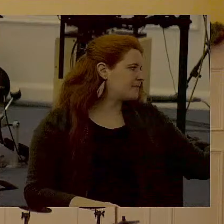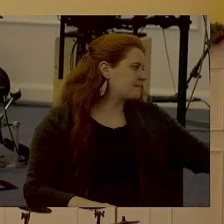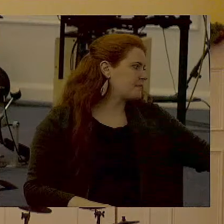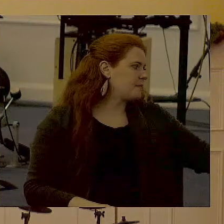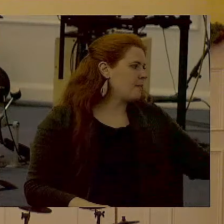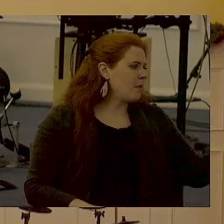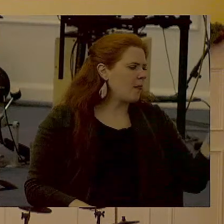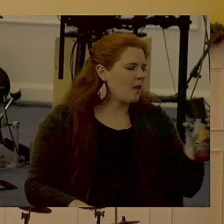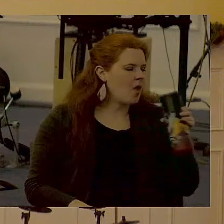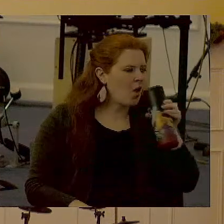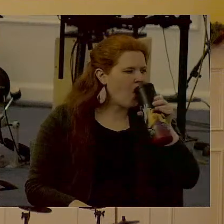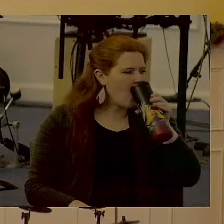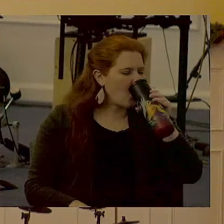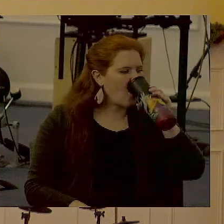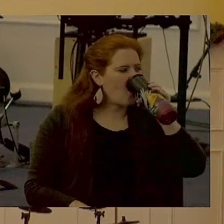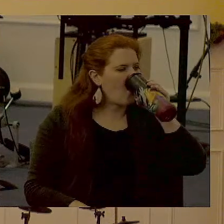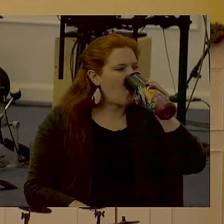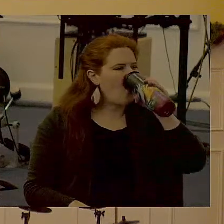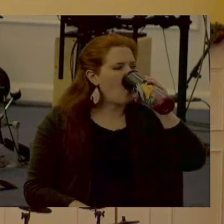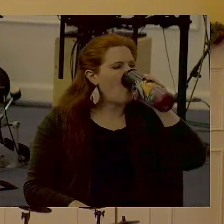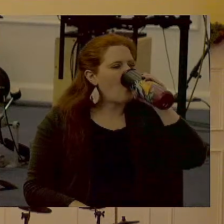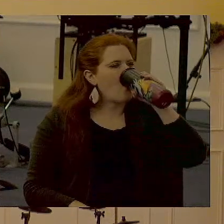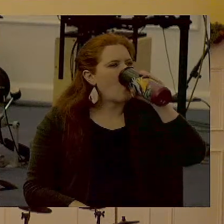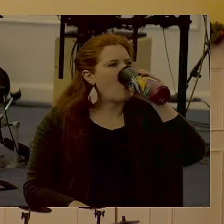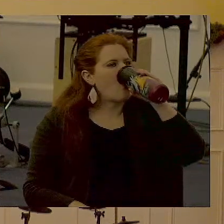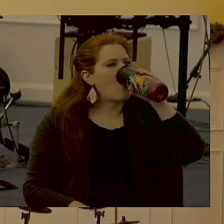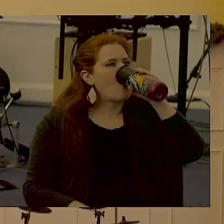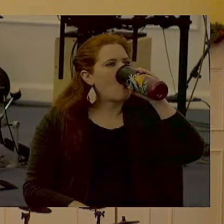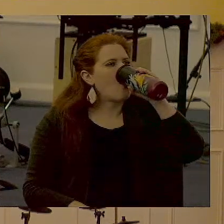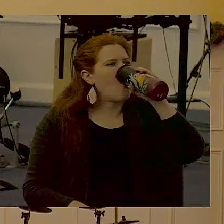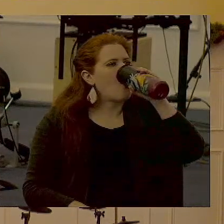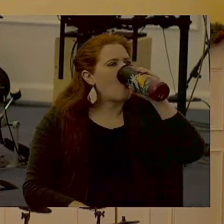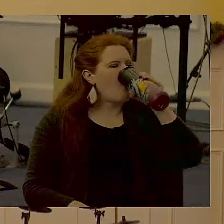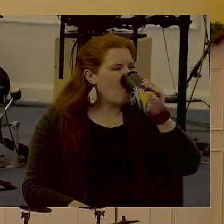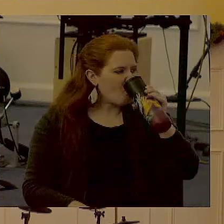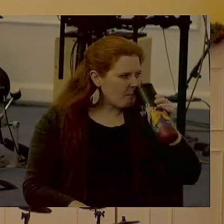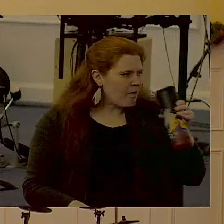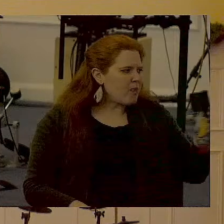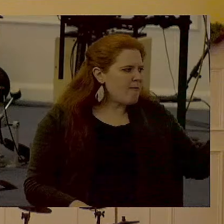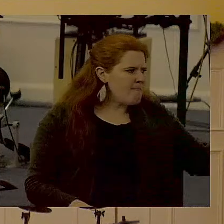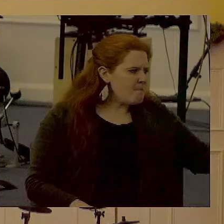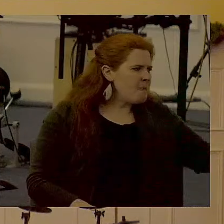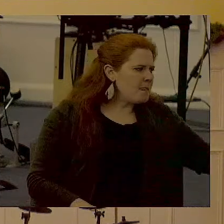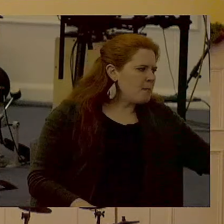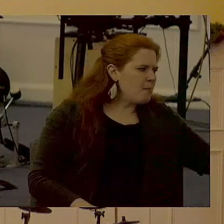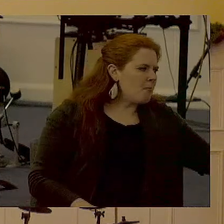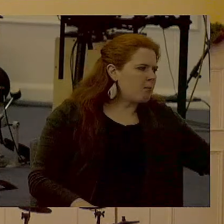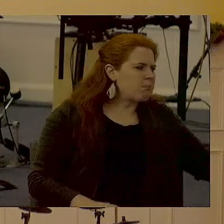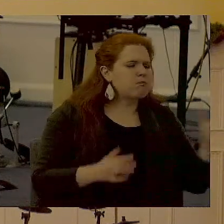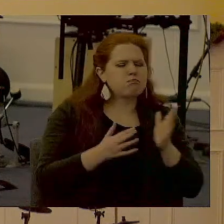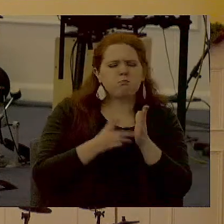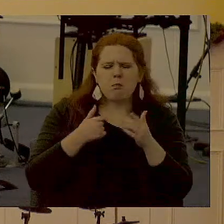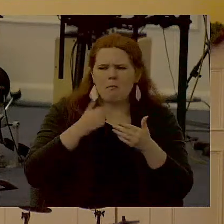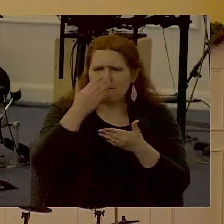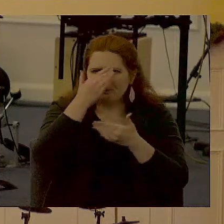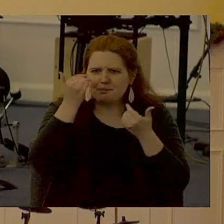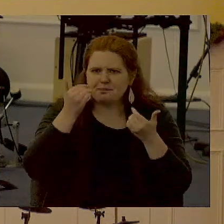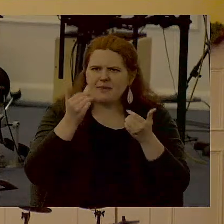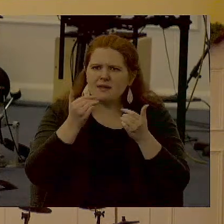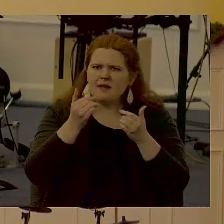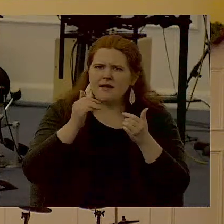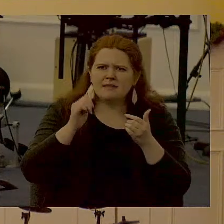And sometimes we forget just how important God's people are. There's not this other plan that he's using.